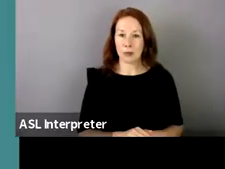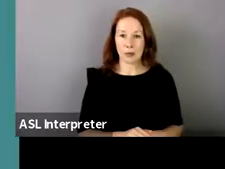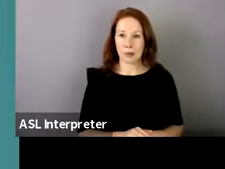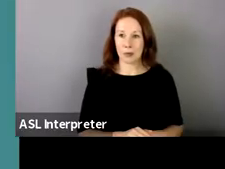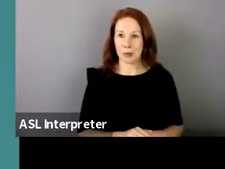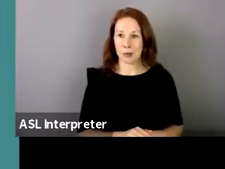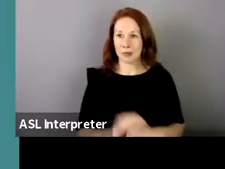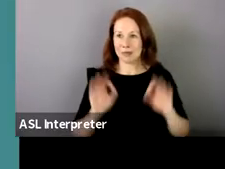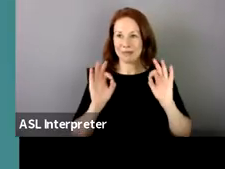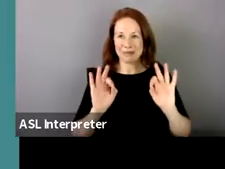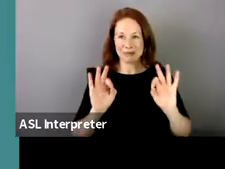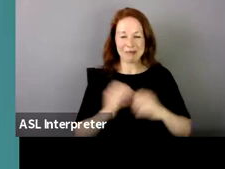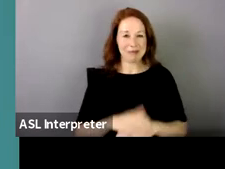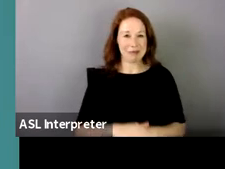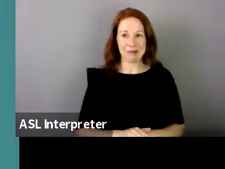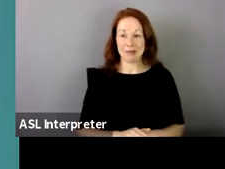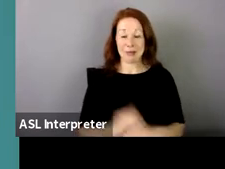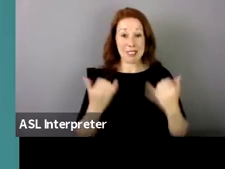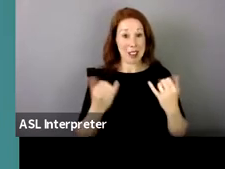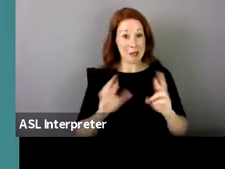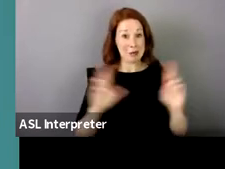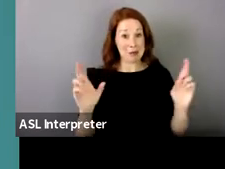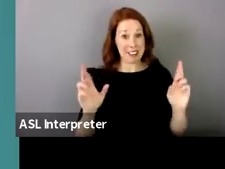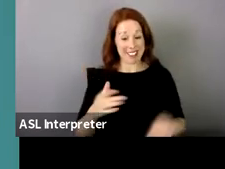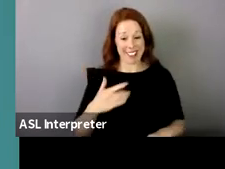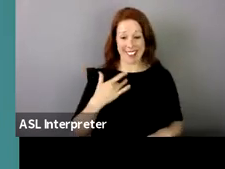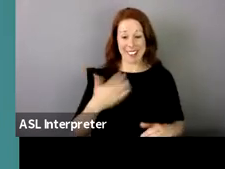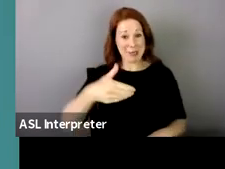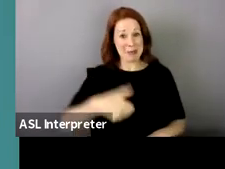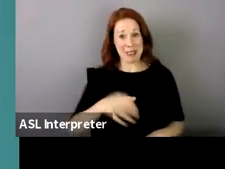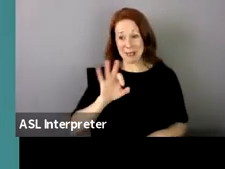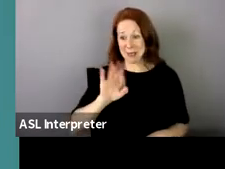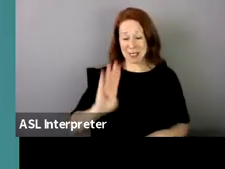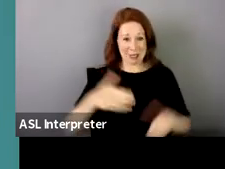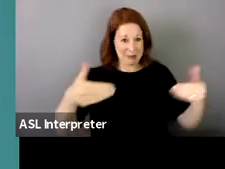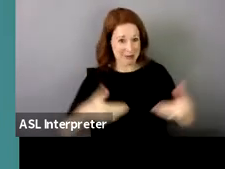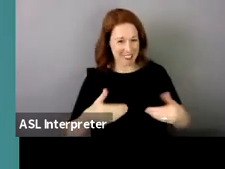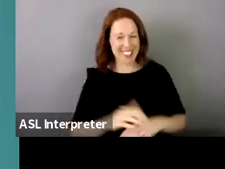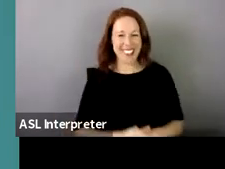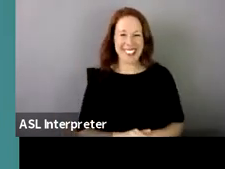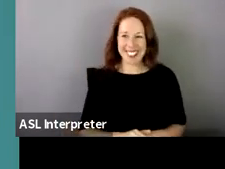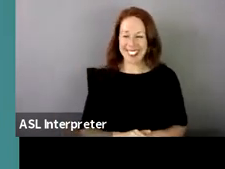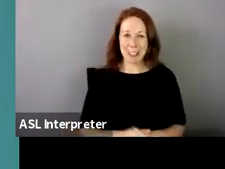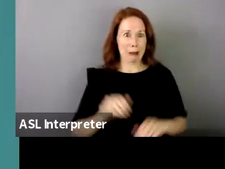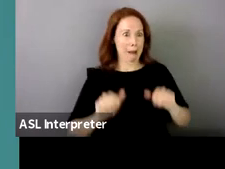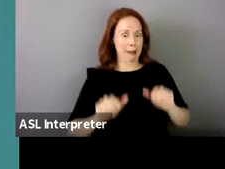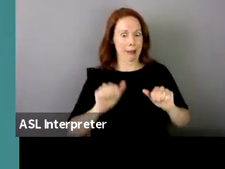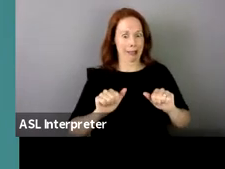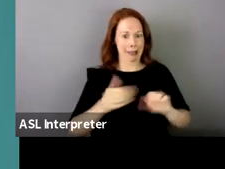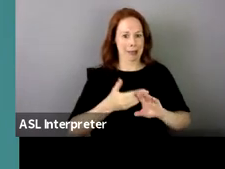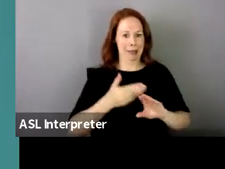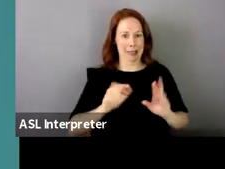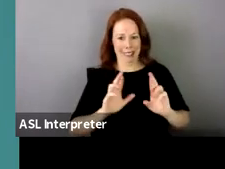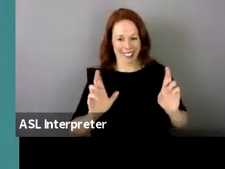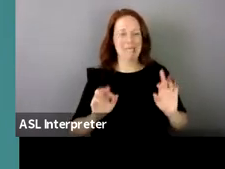There, it's back. And I think we're live on Facebook. Hi, welcome to Facebook as well. Sorry, you saw the messiness of us getting